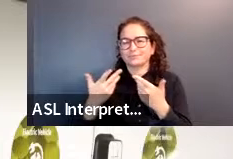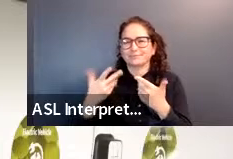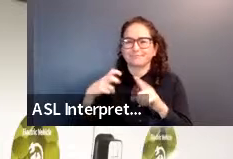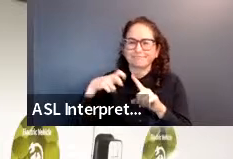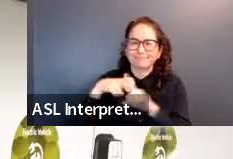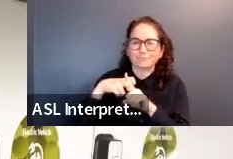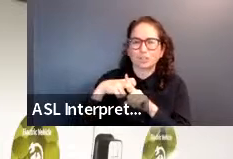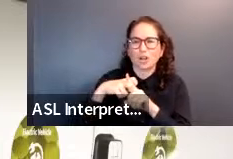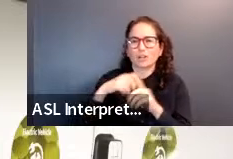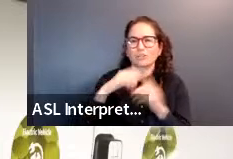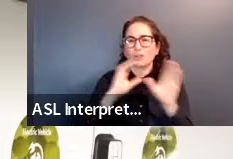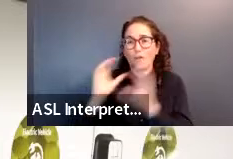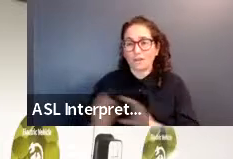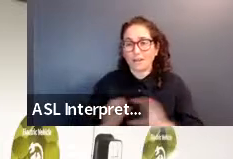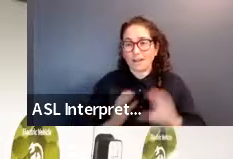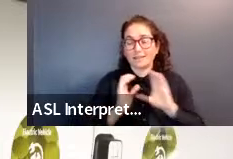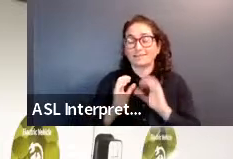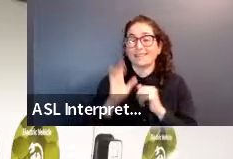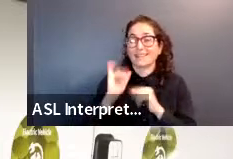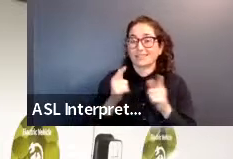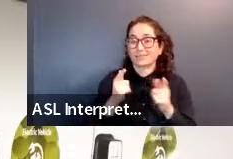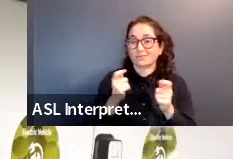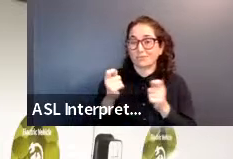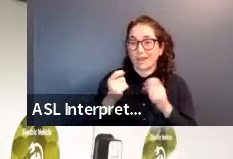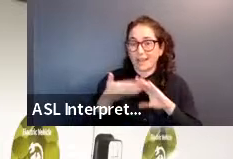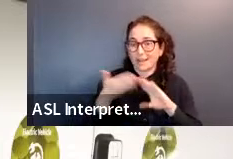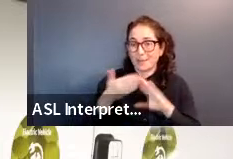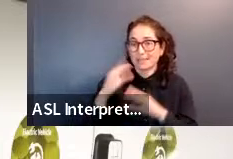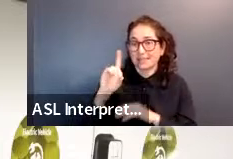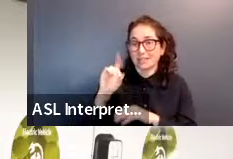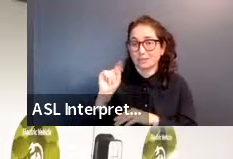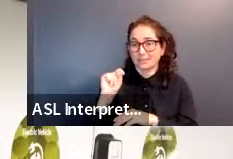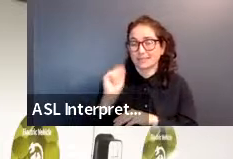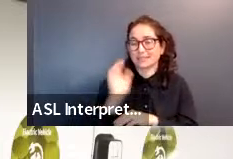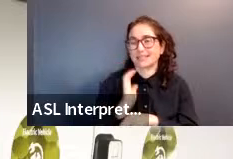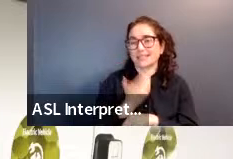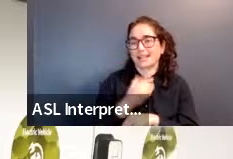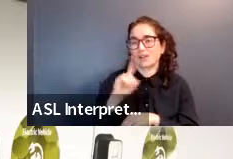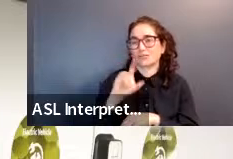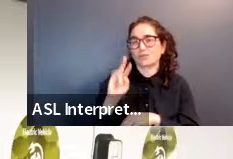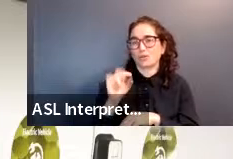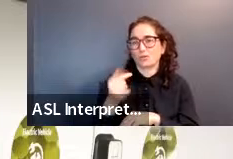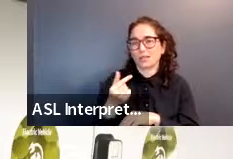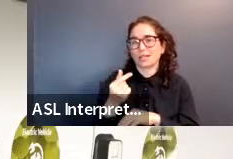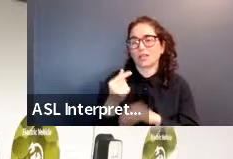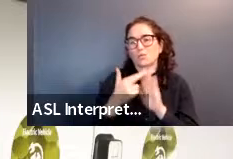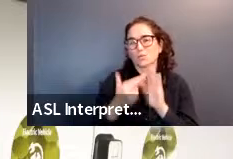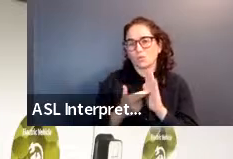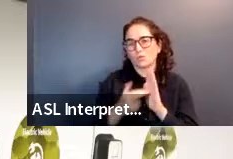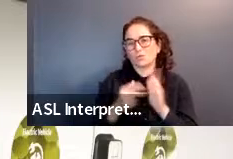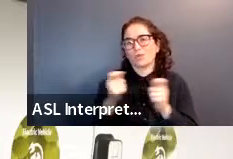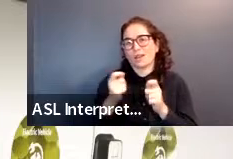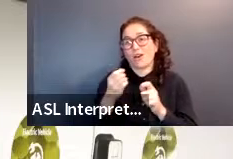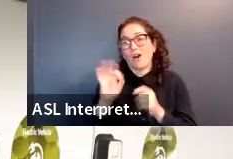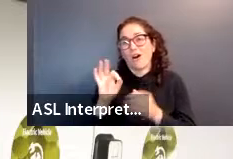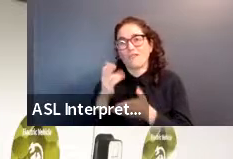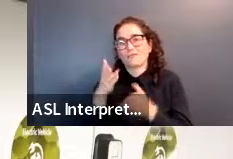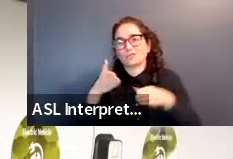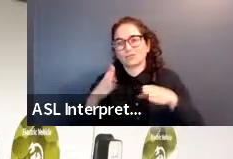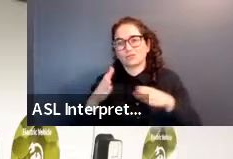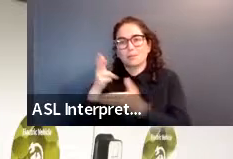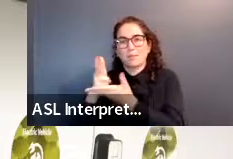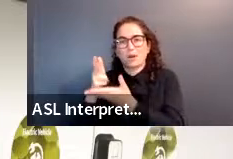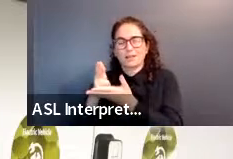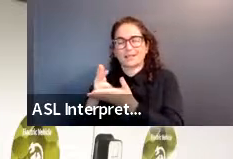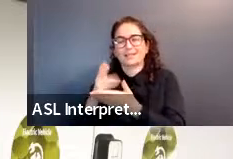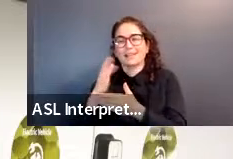On-street charging is regulated by DOT, and our zoning rules regulate off-street parking, and specifically EV charging, in